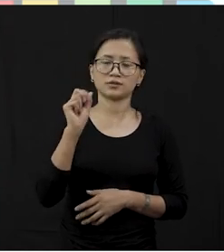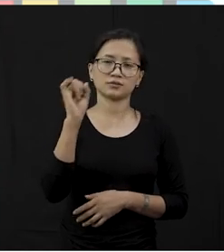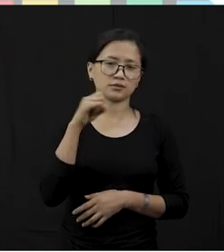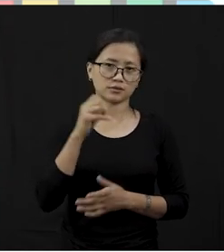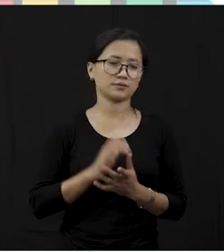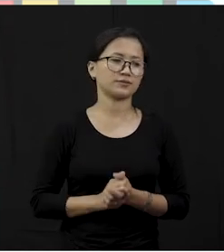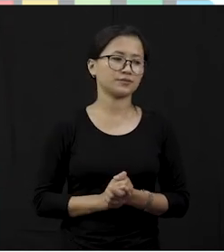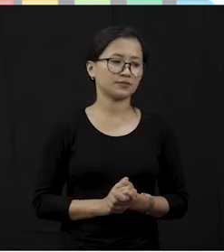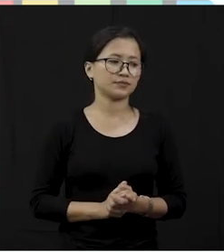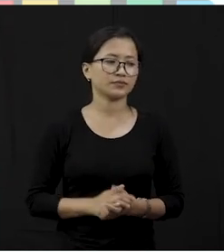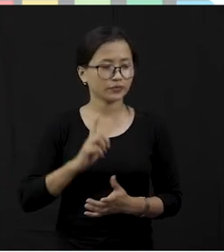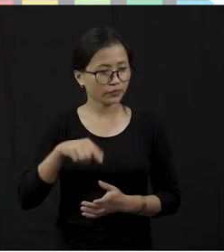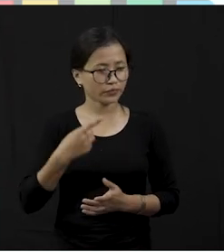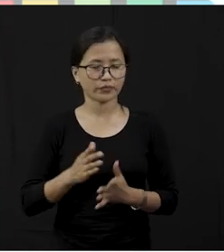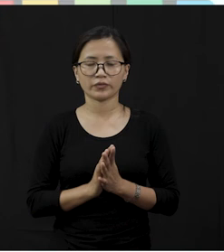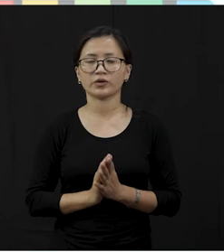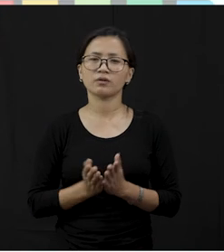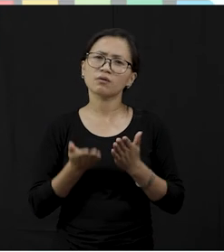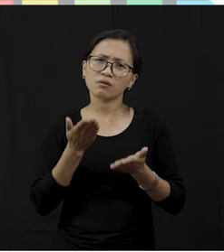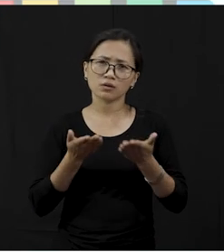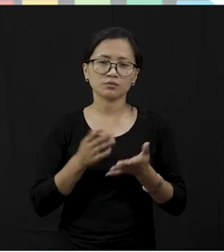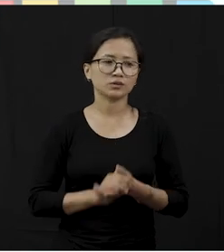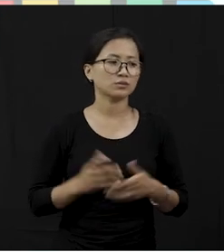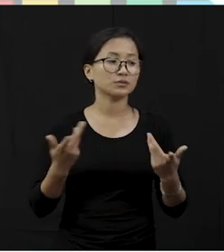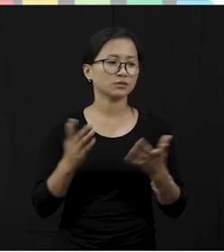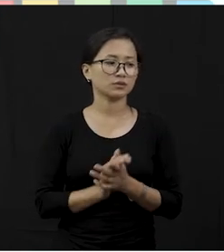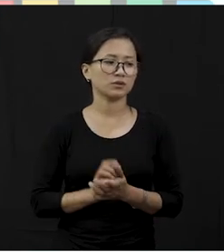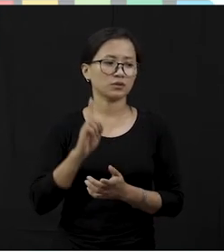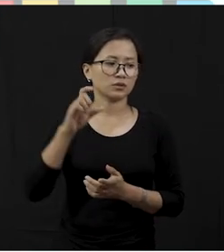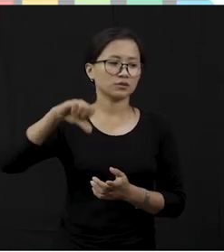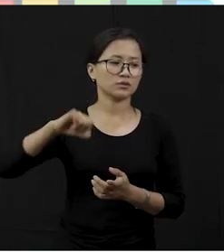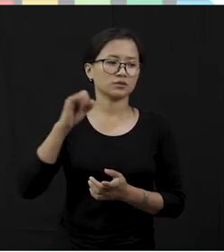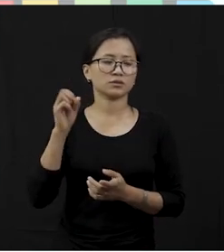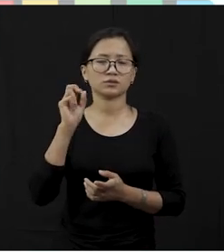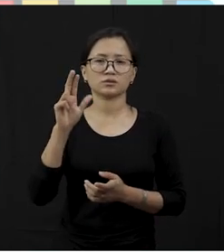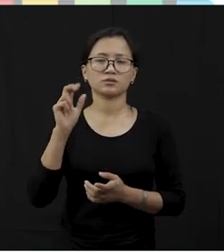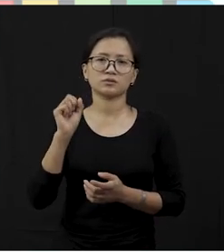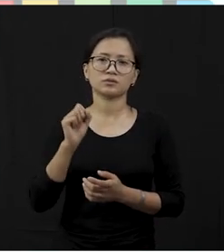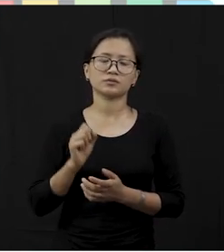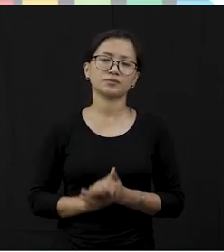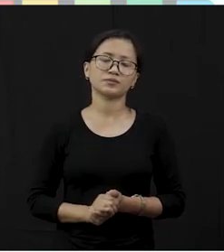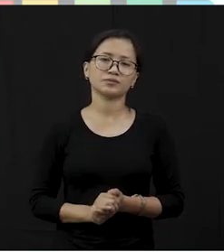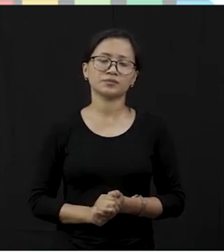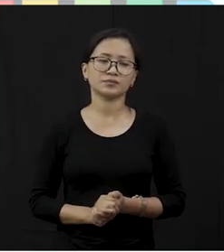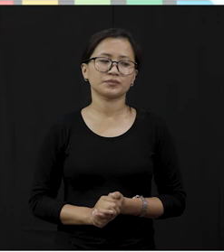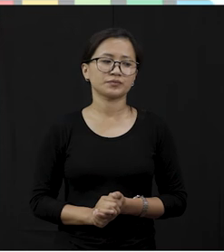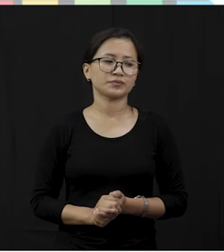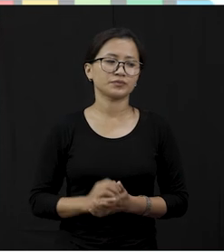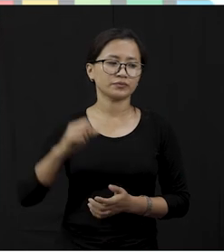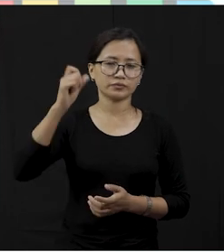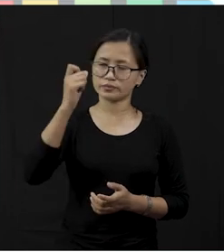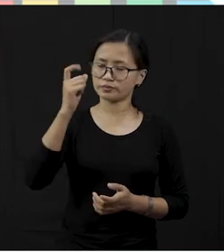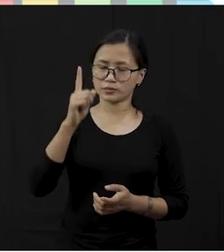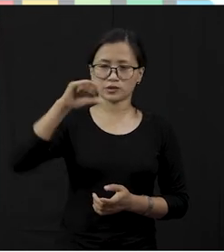The next number again. Let's compare which number is greater. Smaller, we'll start from the smaller number, that is